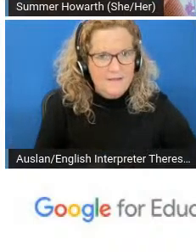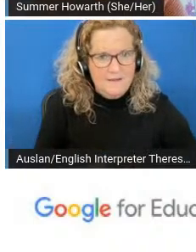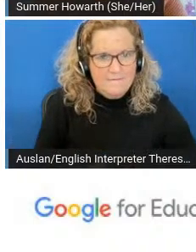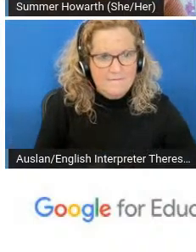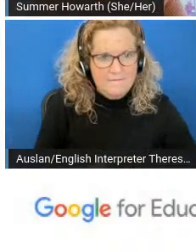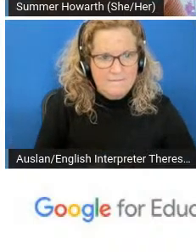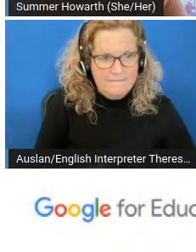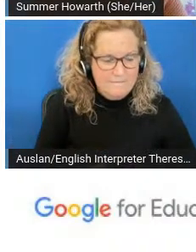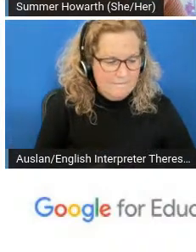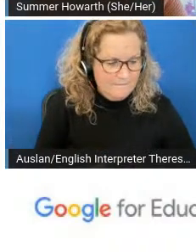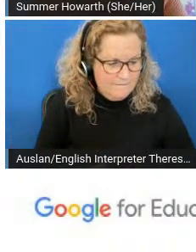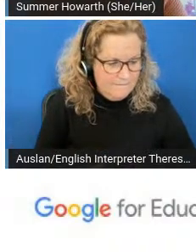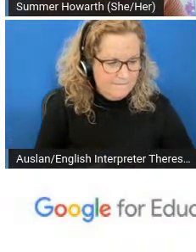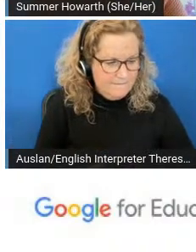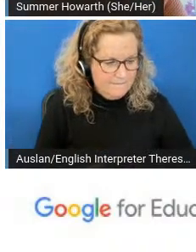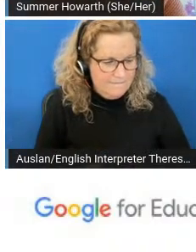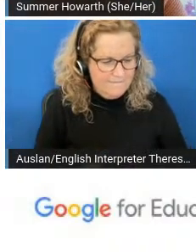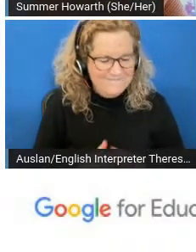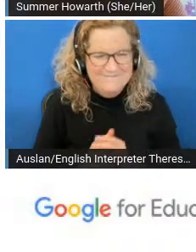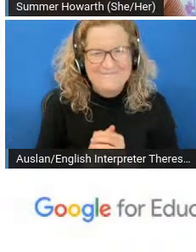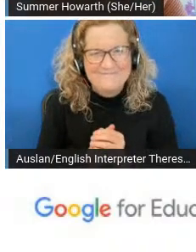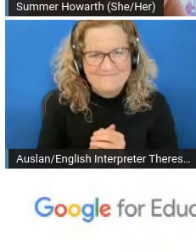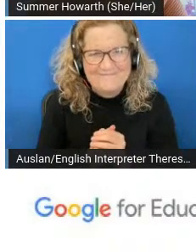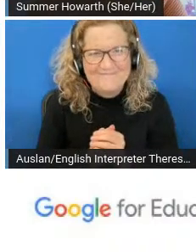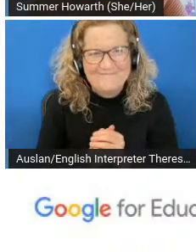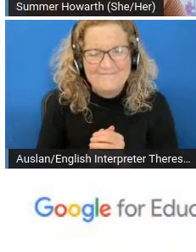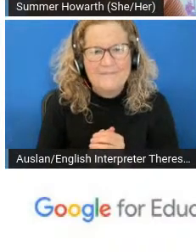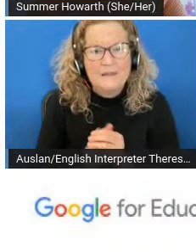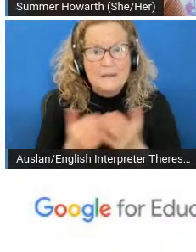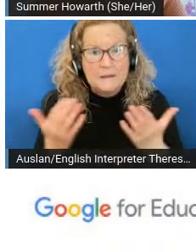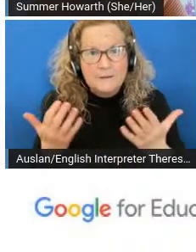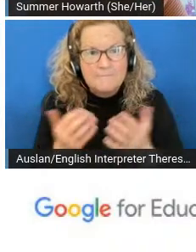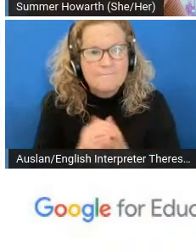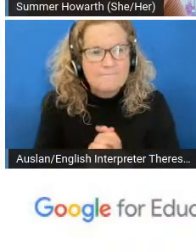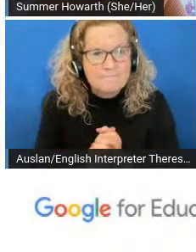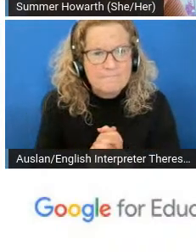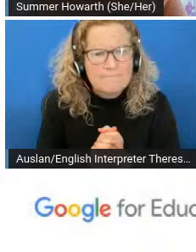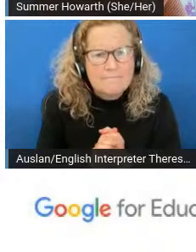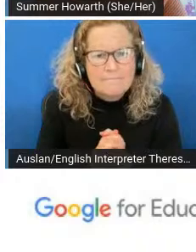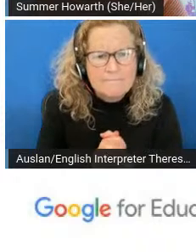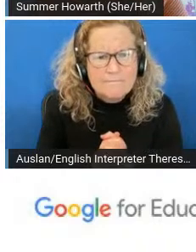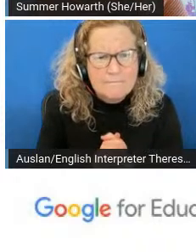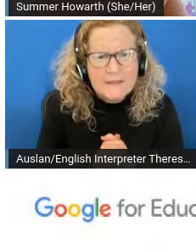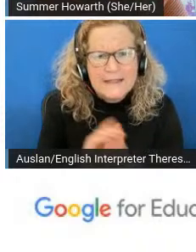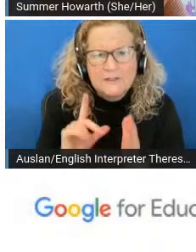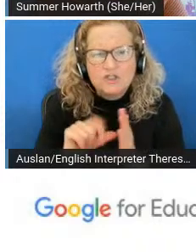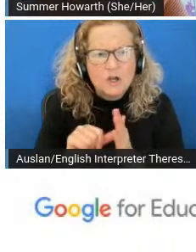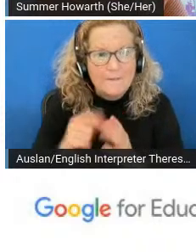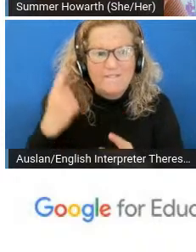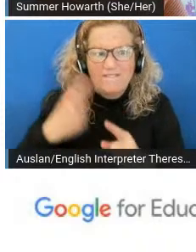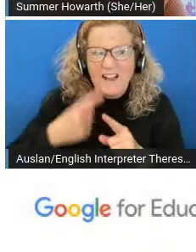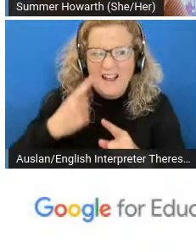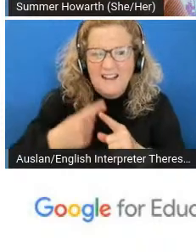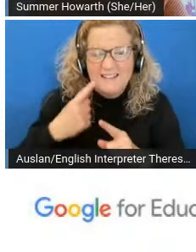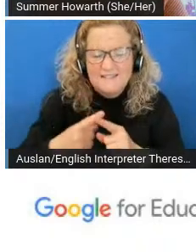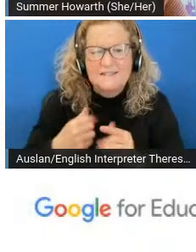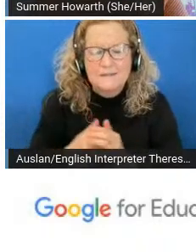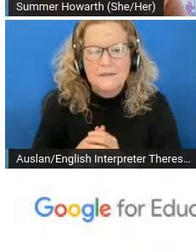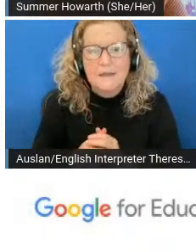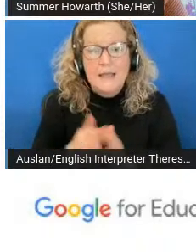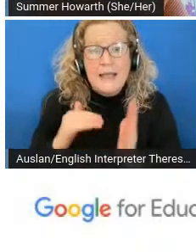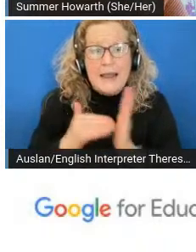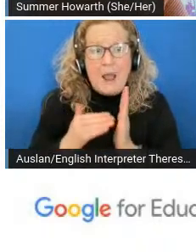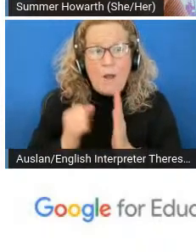and it takes a tiny bit of time. It's actually going really fast, which is cool, is I've now got